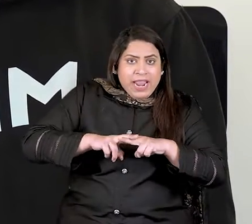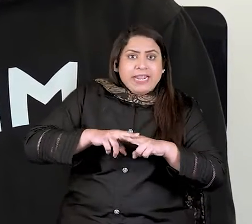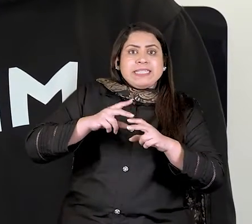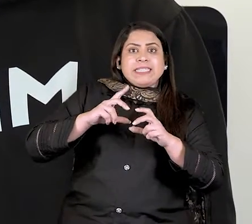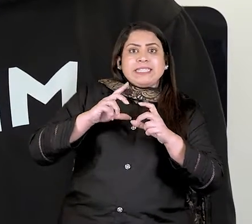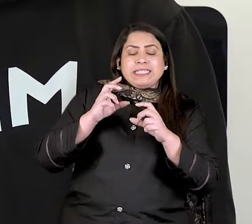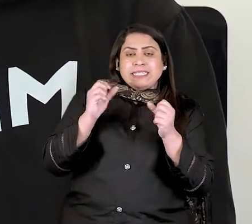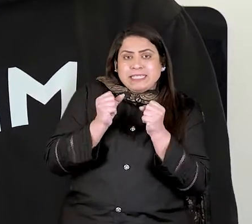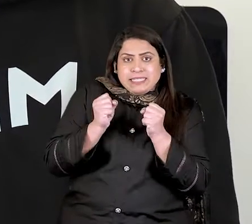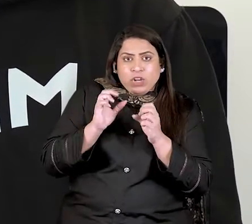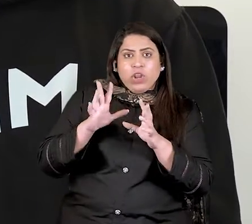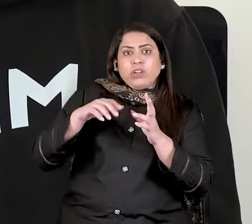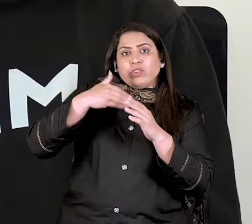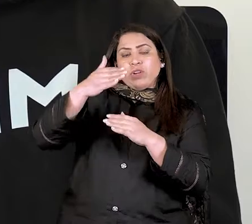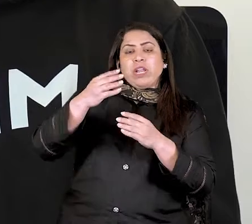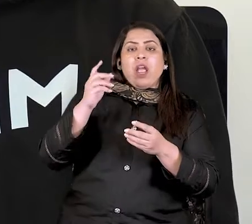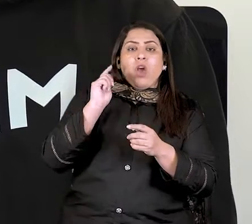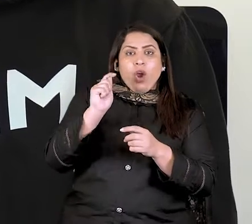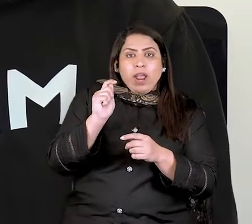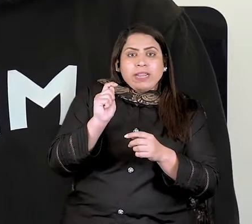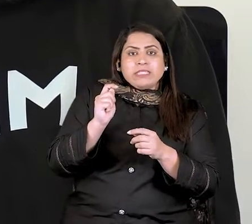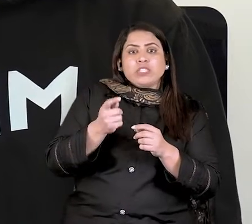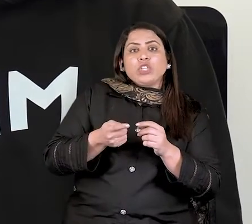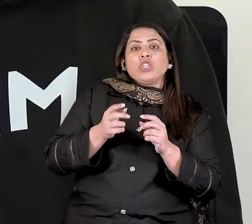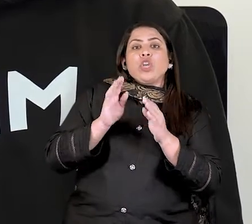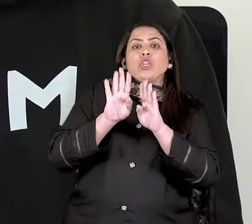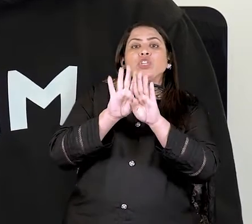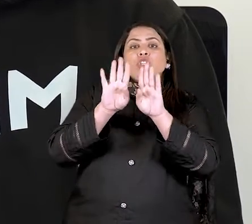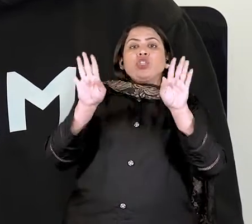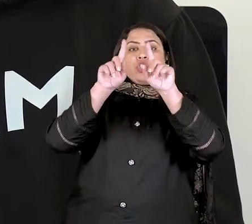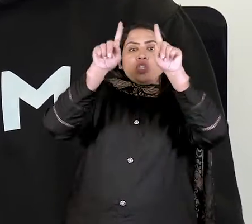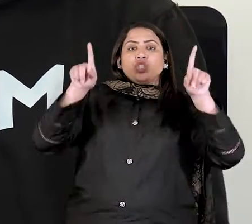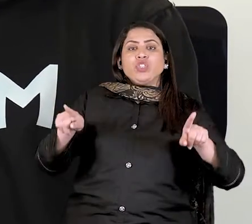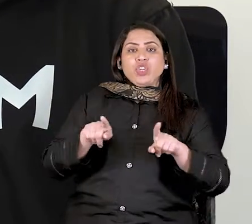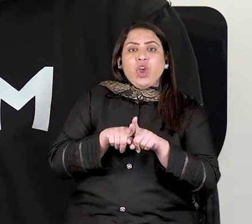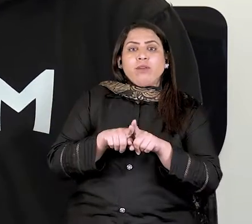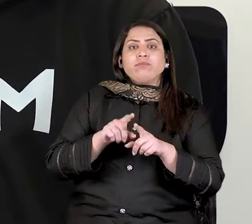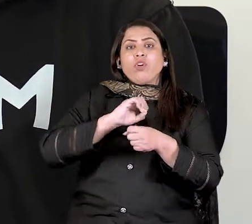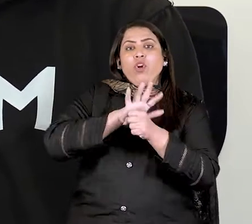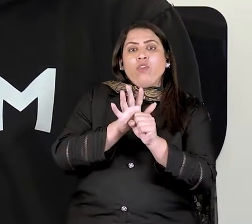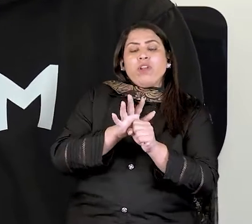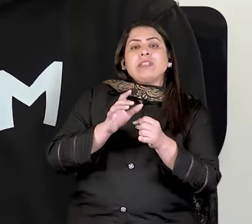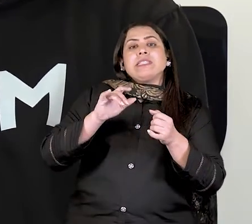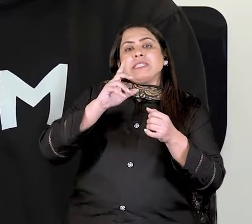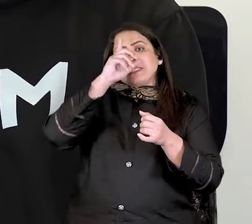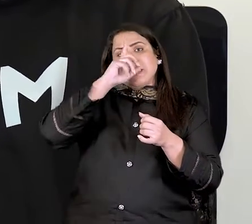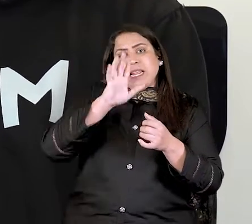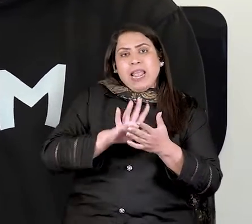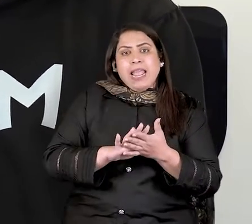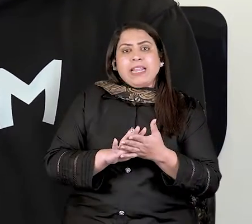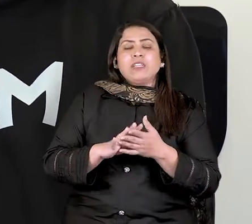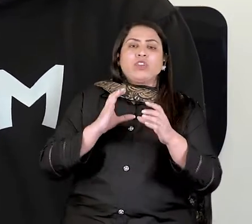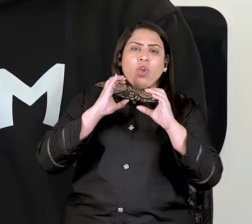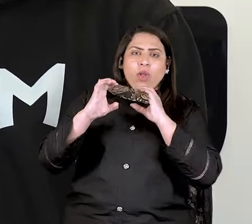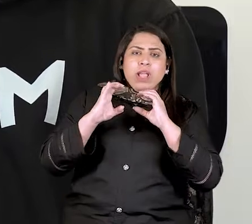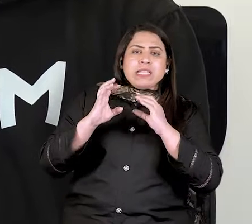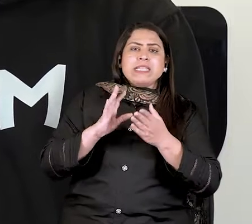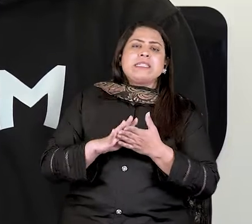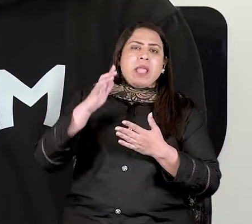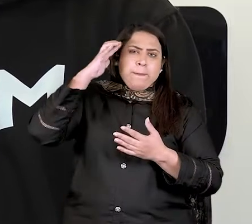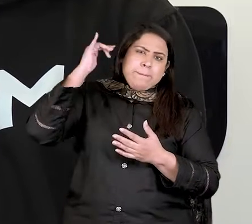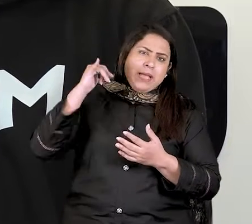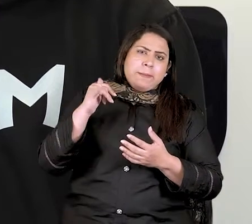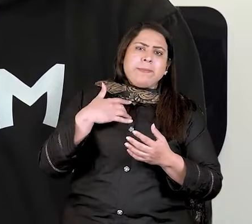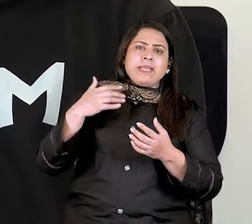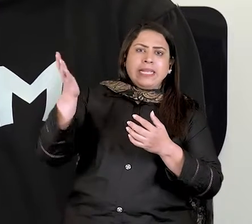a Tuesday. Friday, I get a call. I was working in one of the shops at the time, so I missed his call. Called